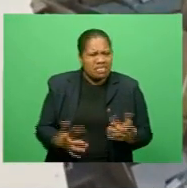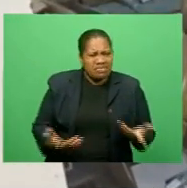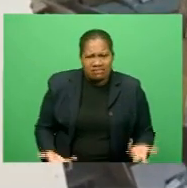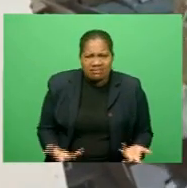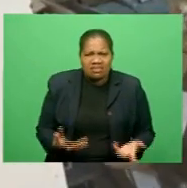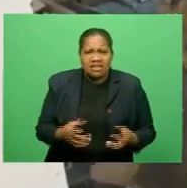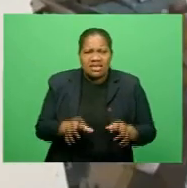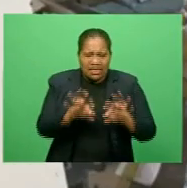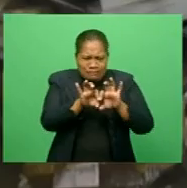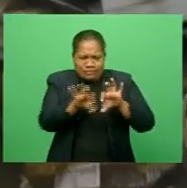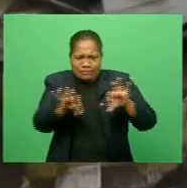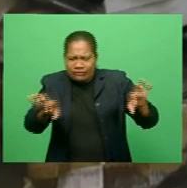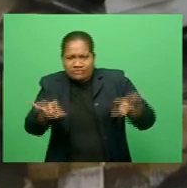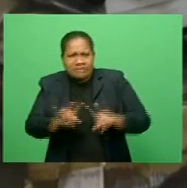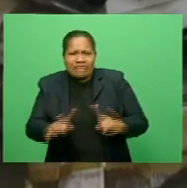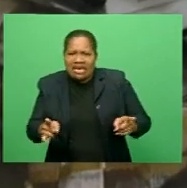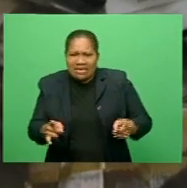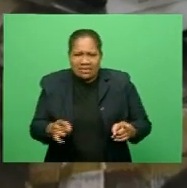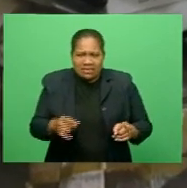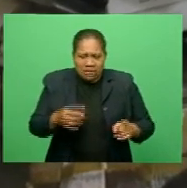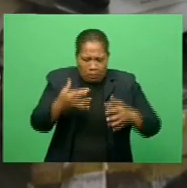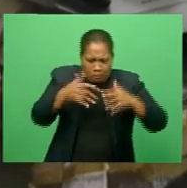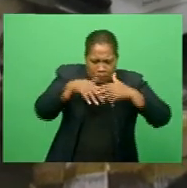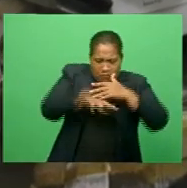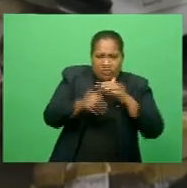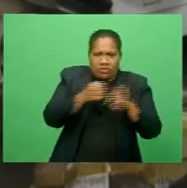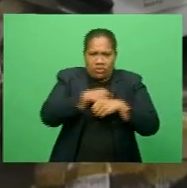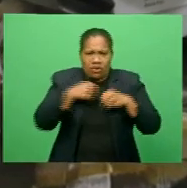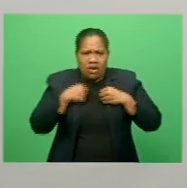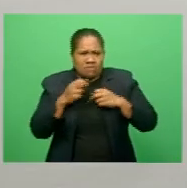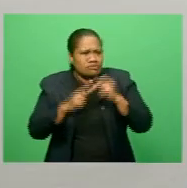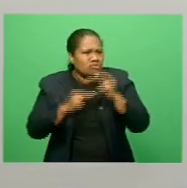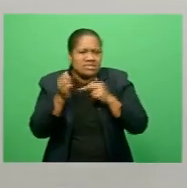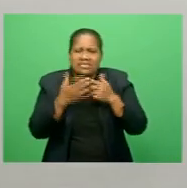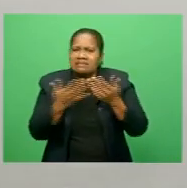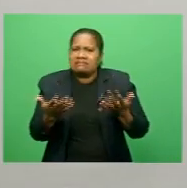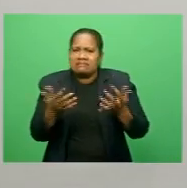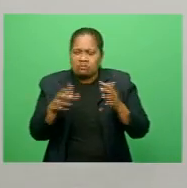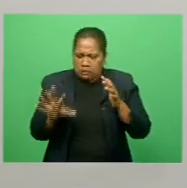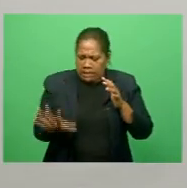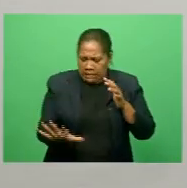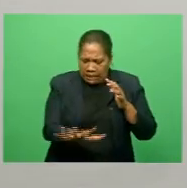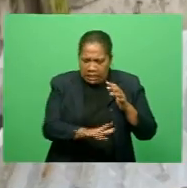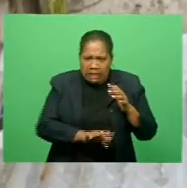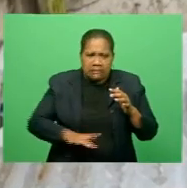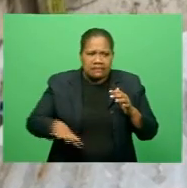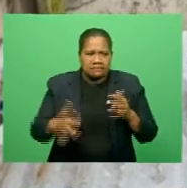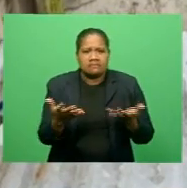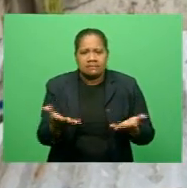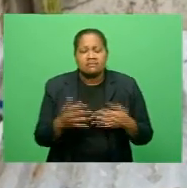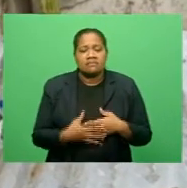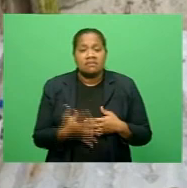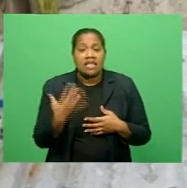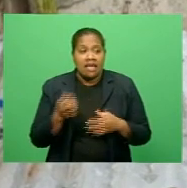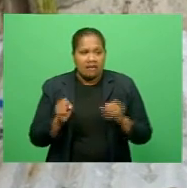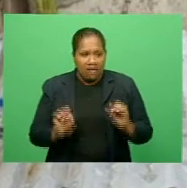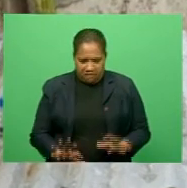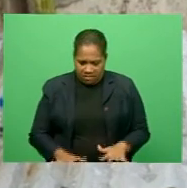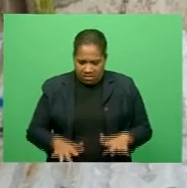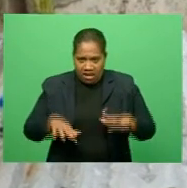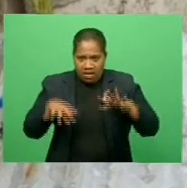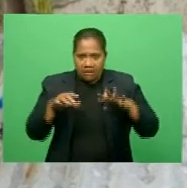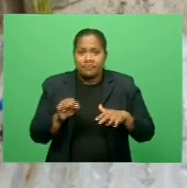building, water seeping from the sewer line into our storage area. There was like a flooding, like the whole